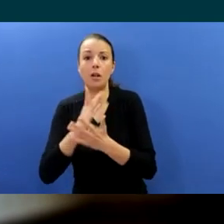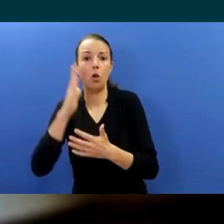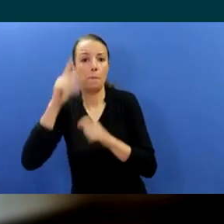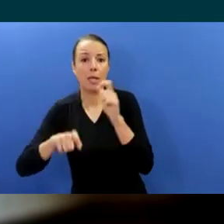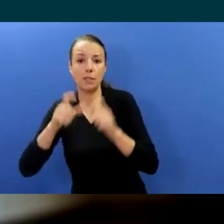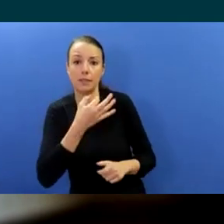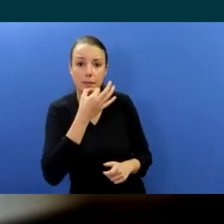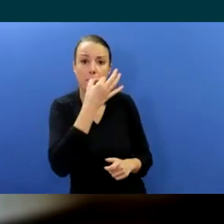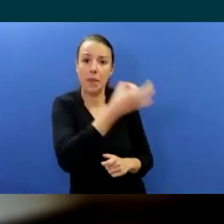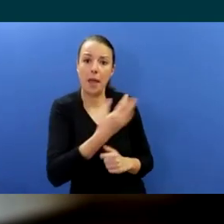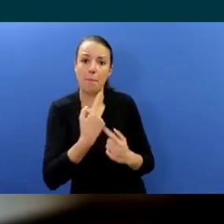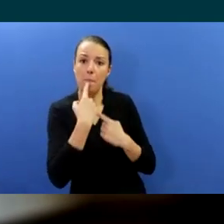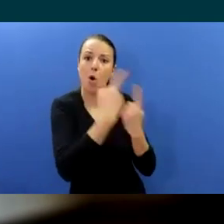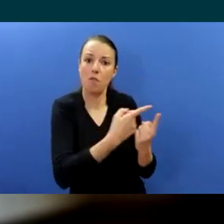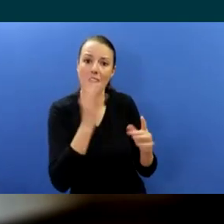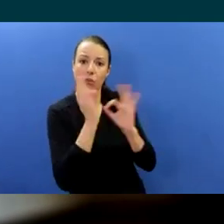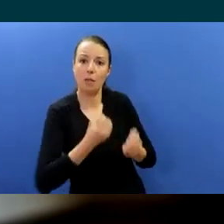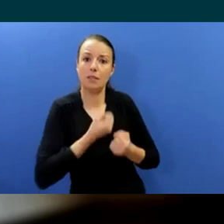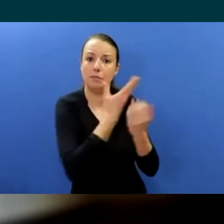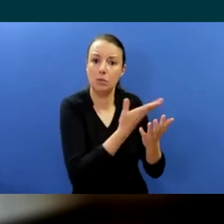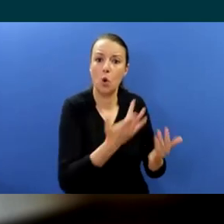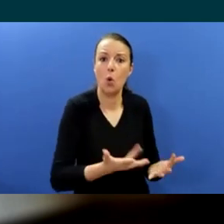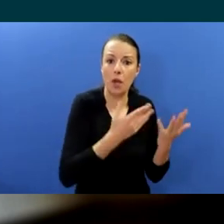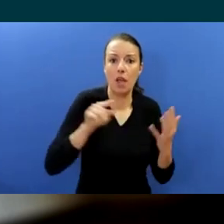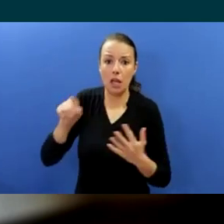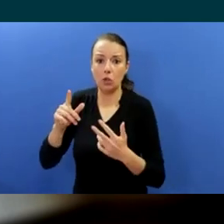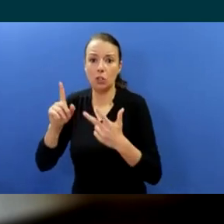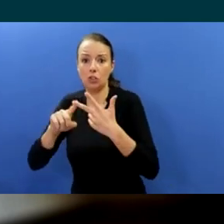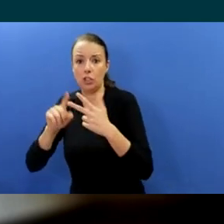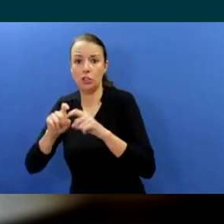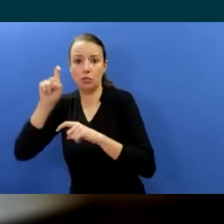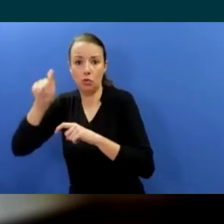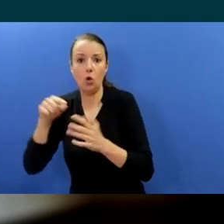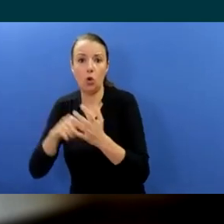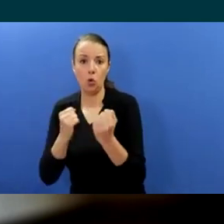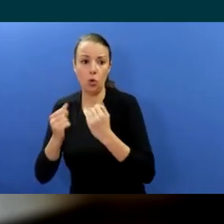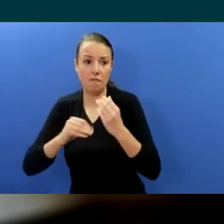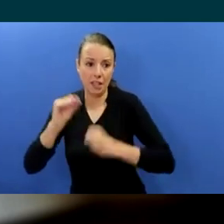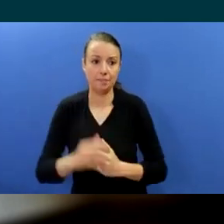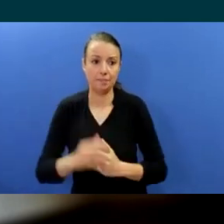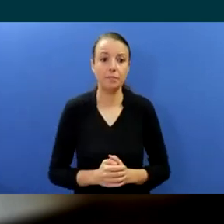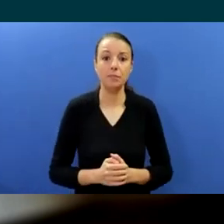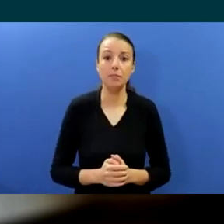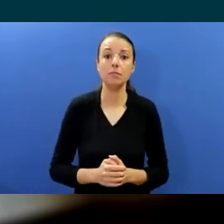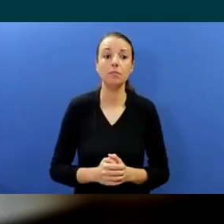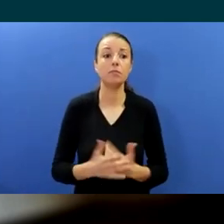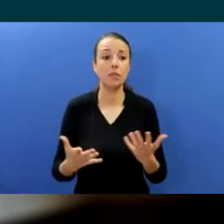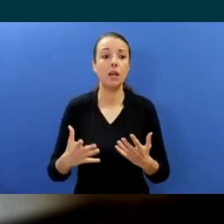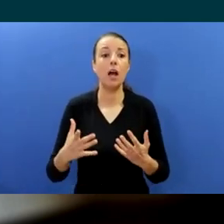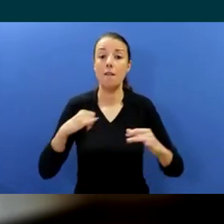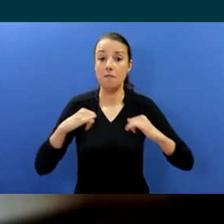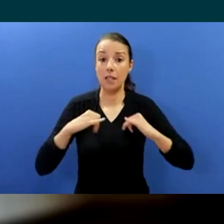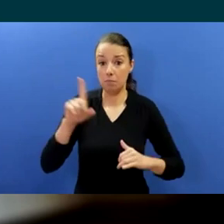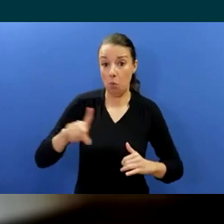the administration. What we've seen in the last years, it's been years that we do public participation in